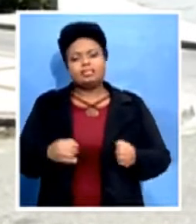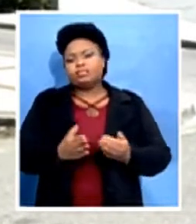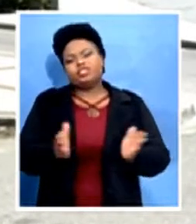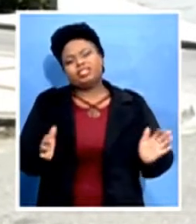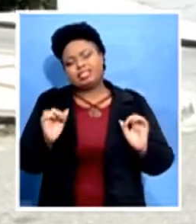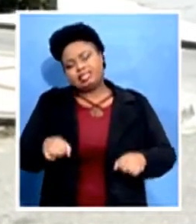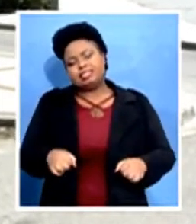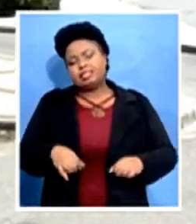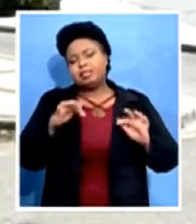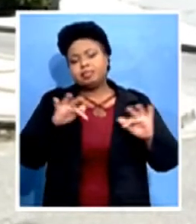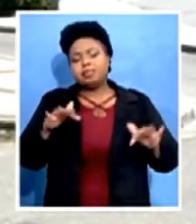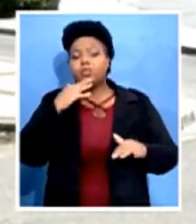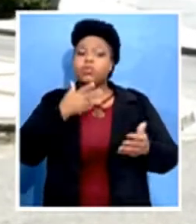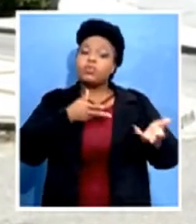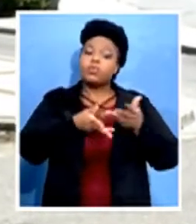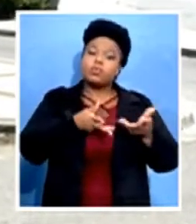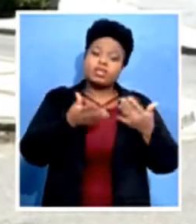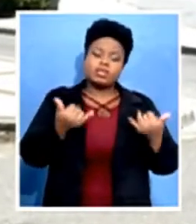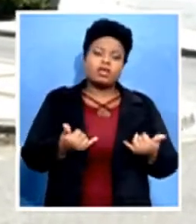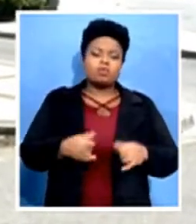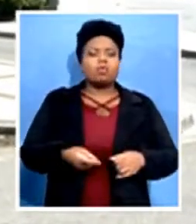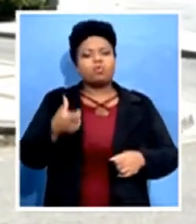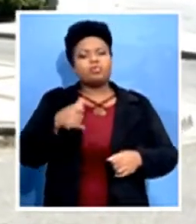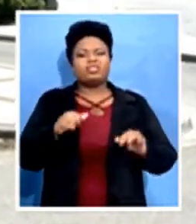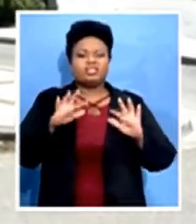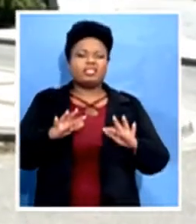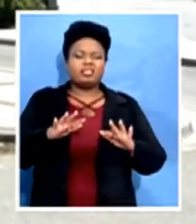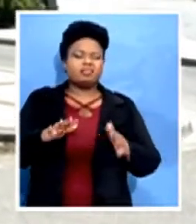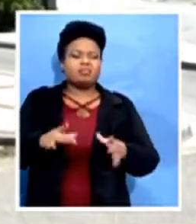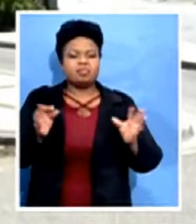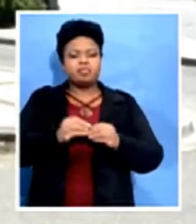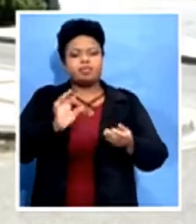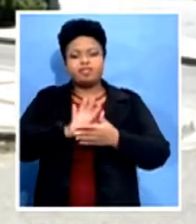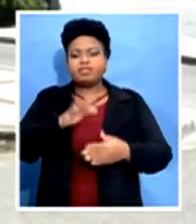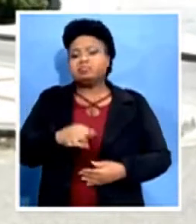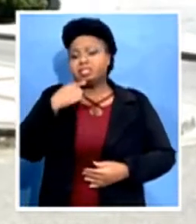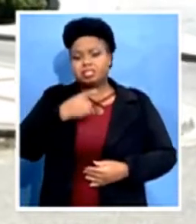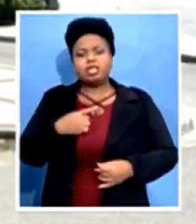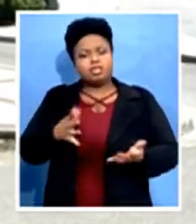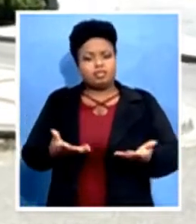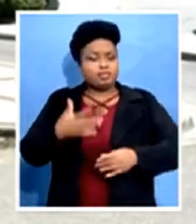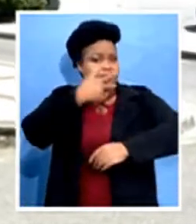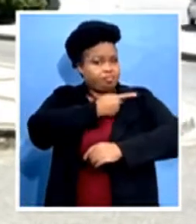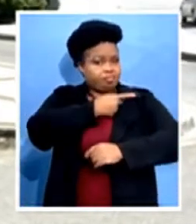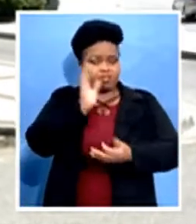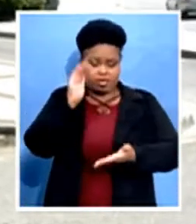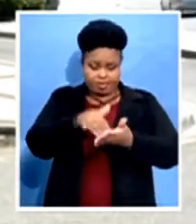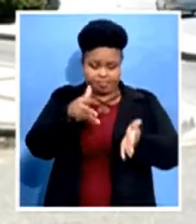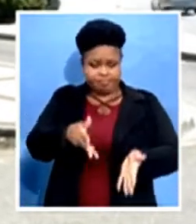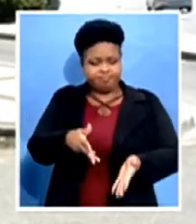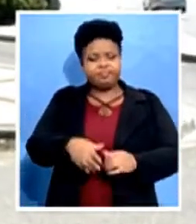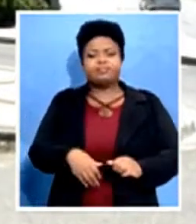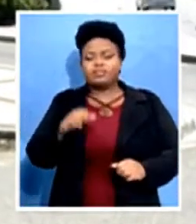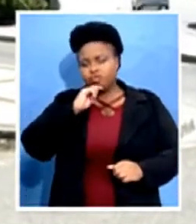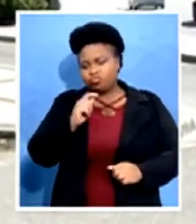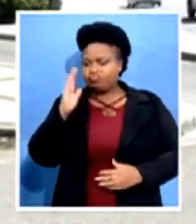10 out of, I'll say 15 people were saying, you know what, if the vaccine does come, when it does arrive, I will be the first in line to take it because